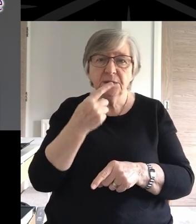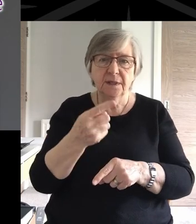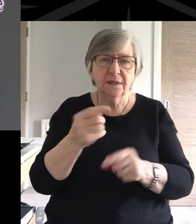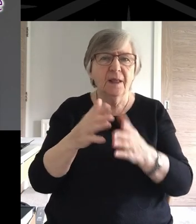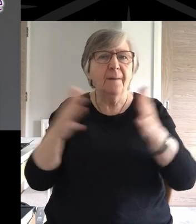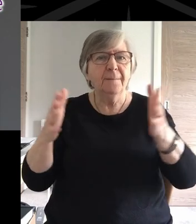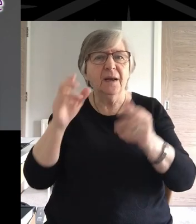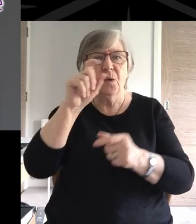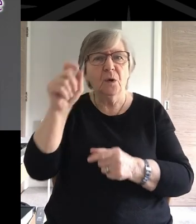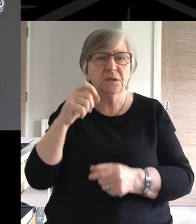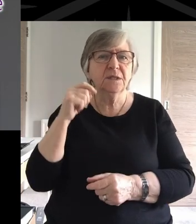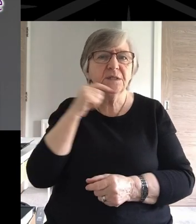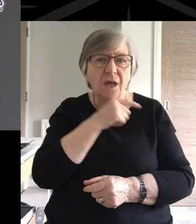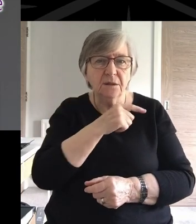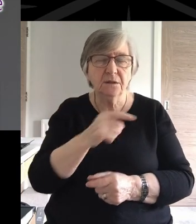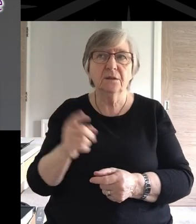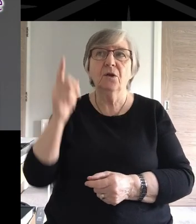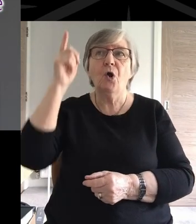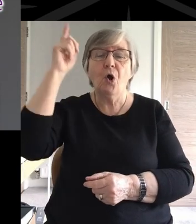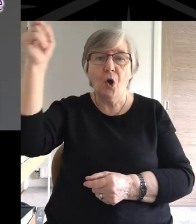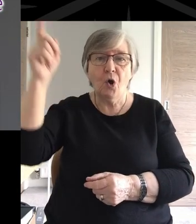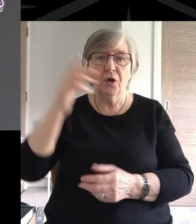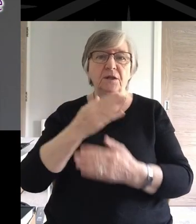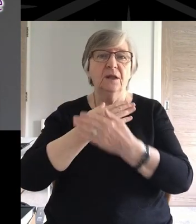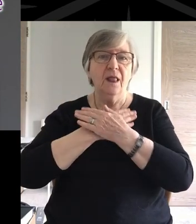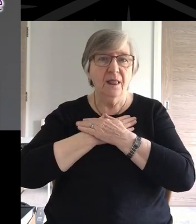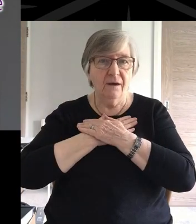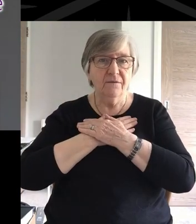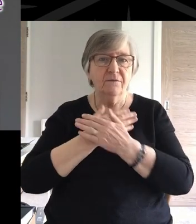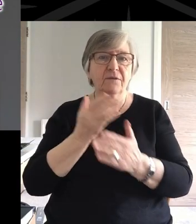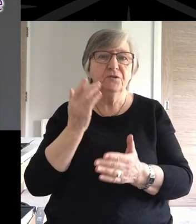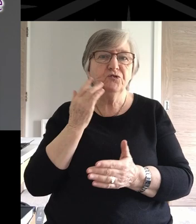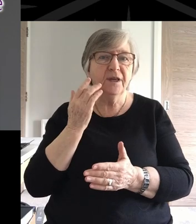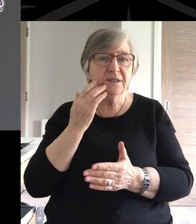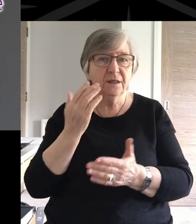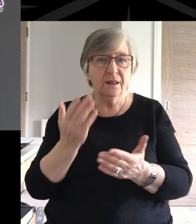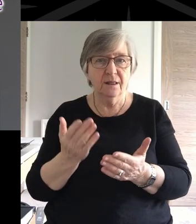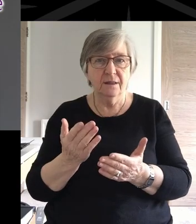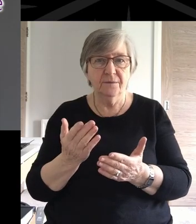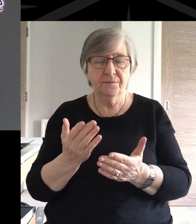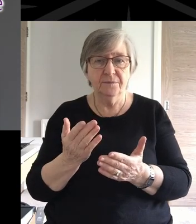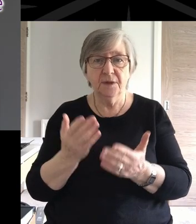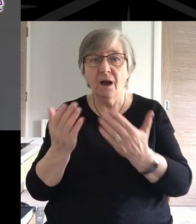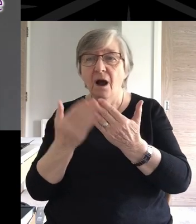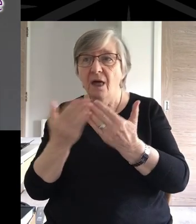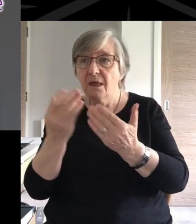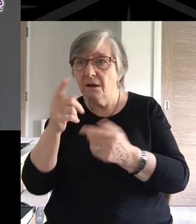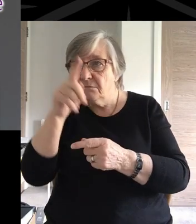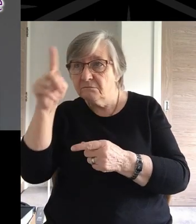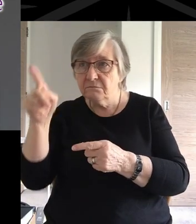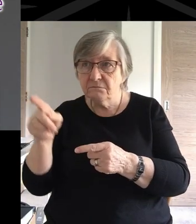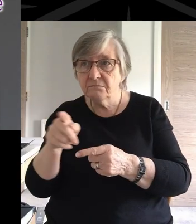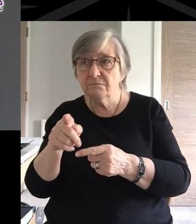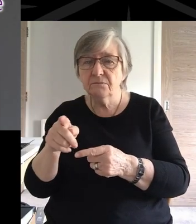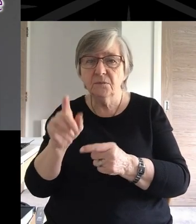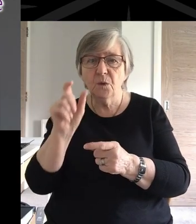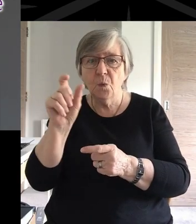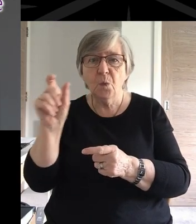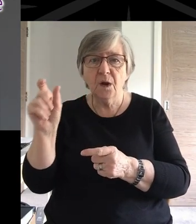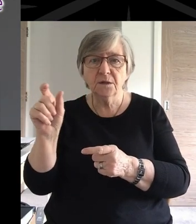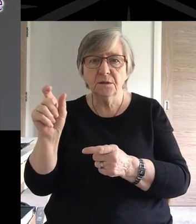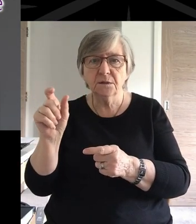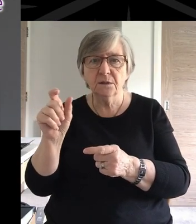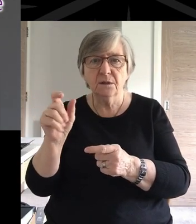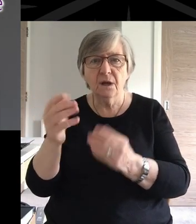words: Son, God, Love, Gentle. The ones around about them are more